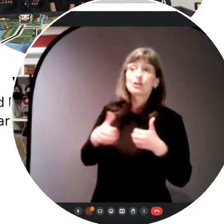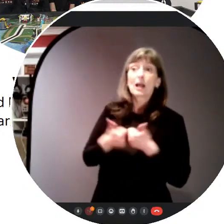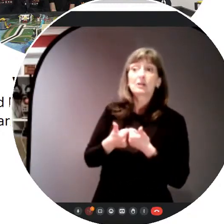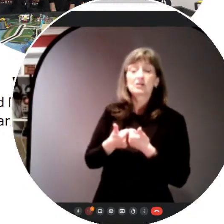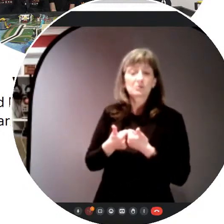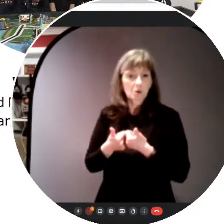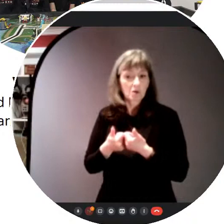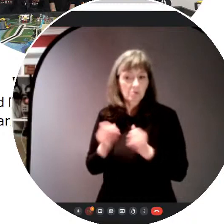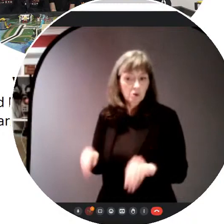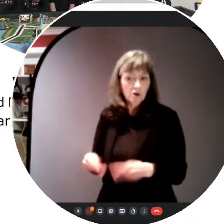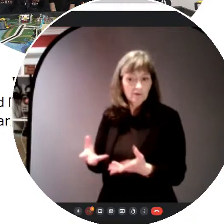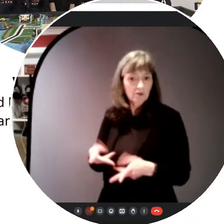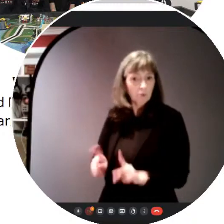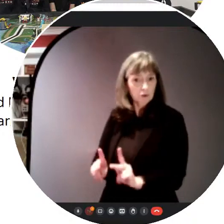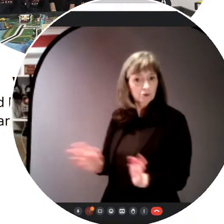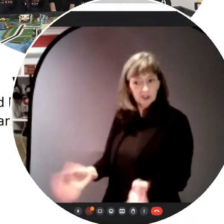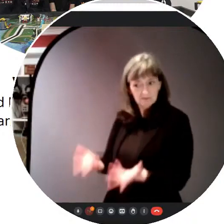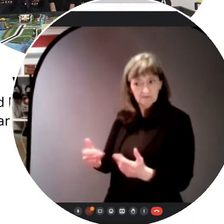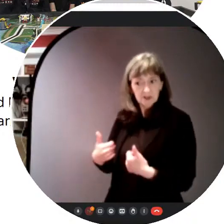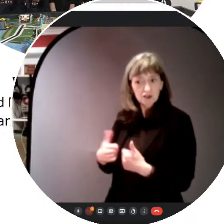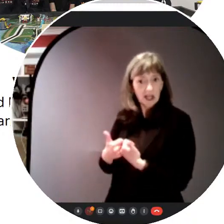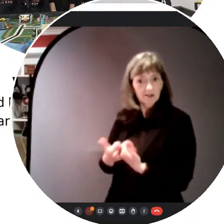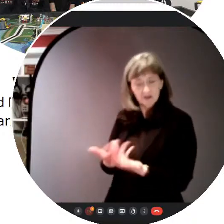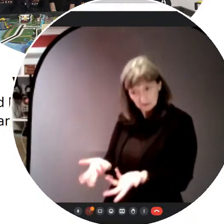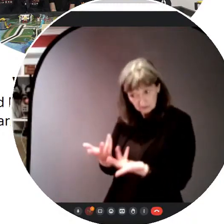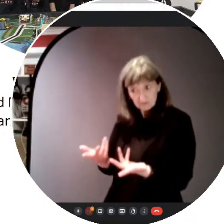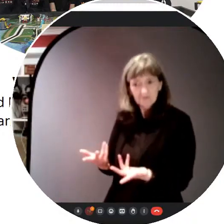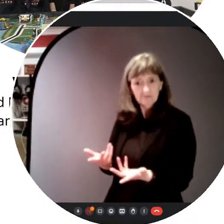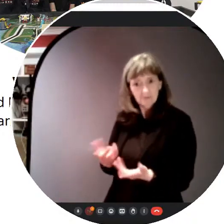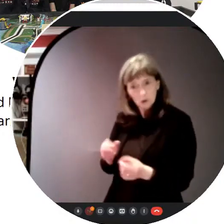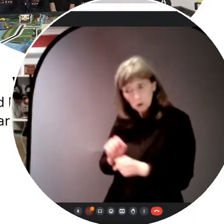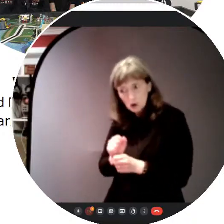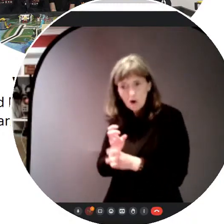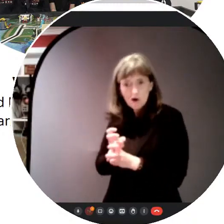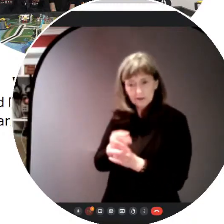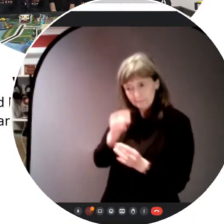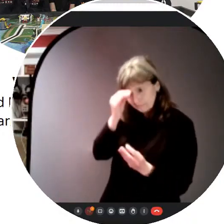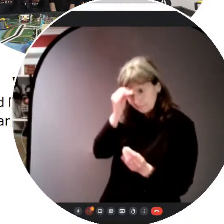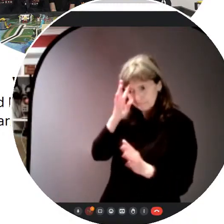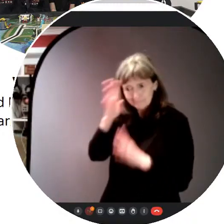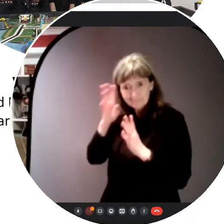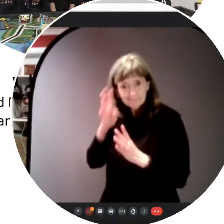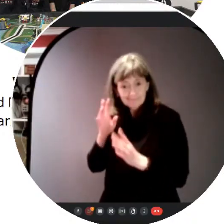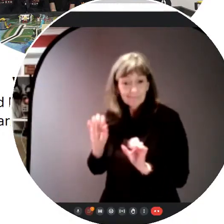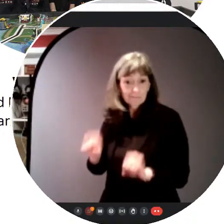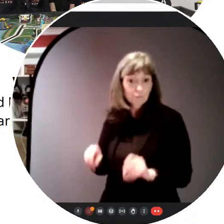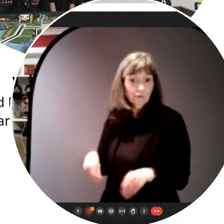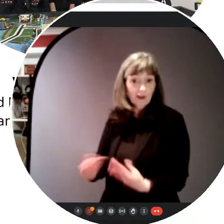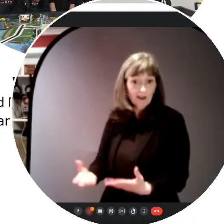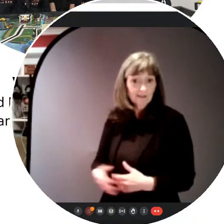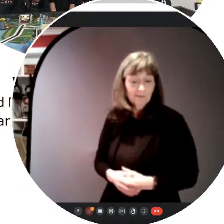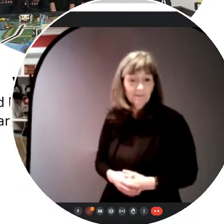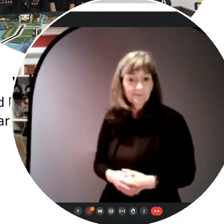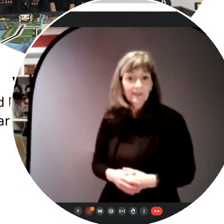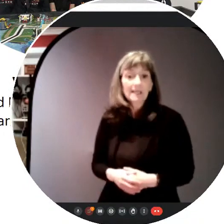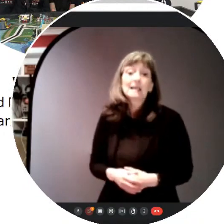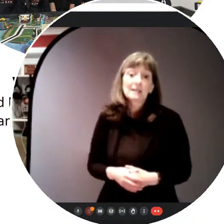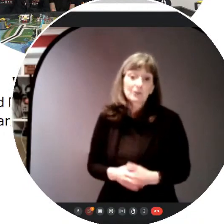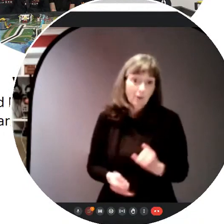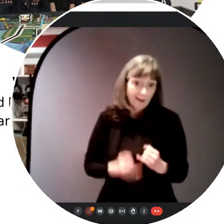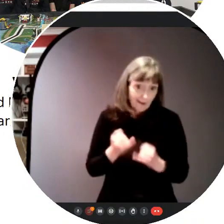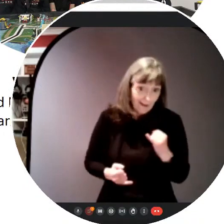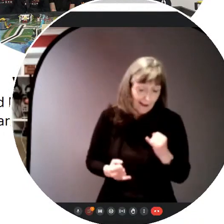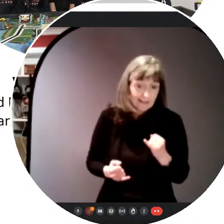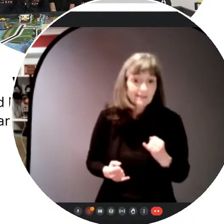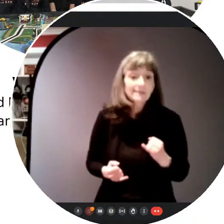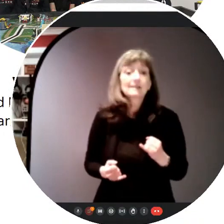them the opportunity to challenge themselves and do these things. So, and before closing,